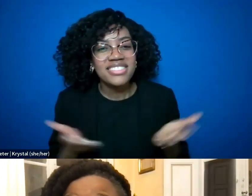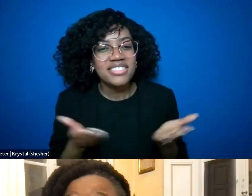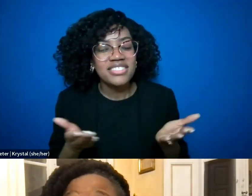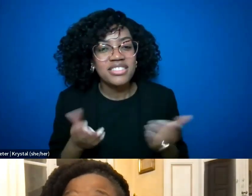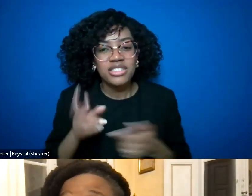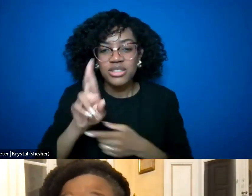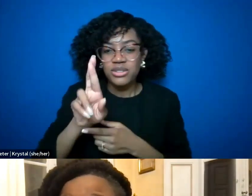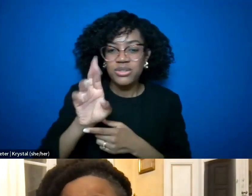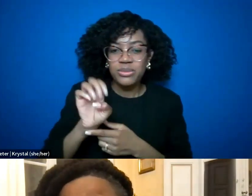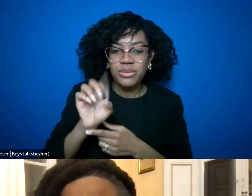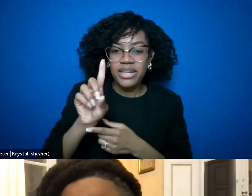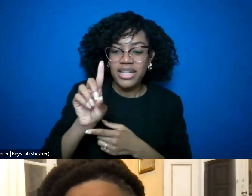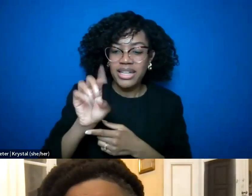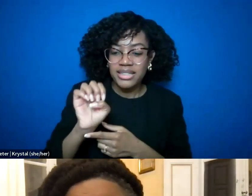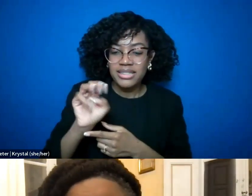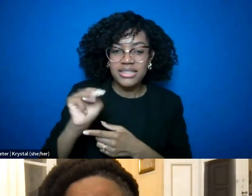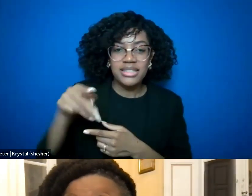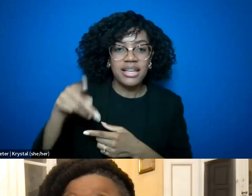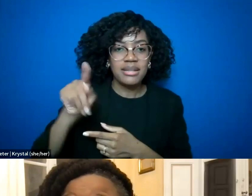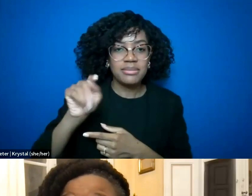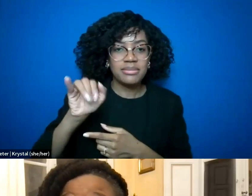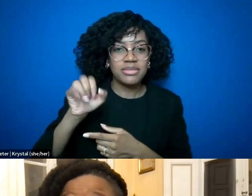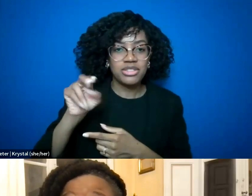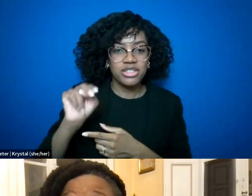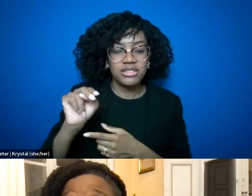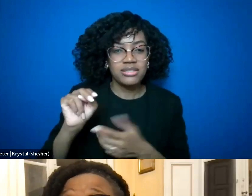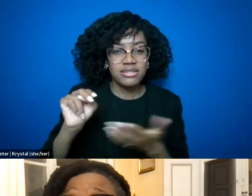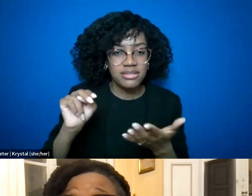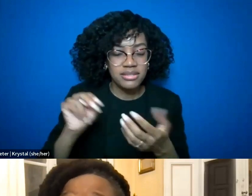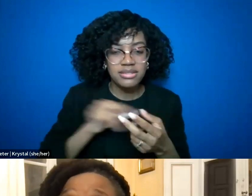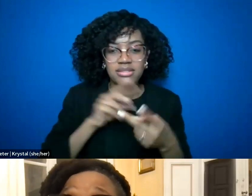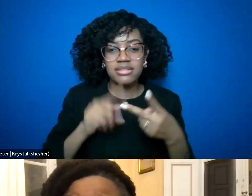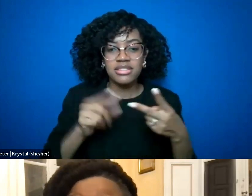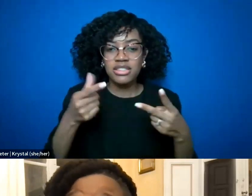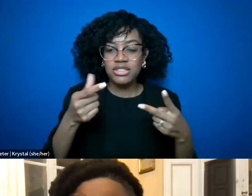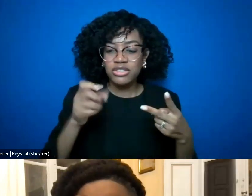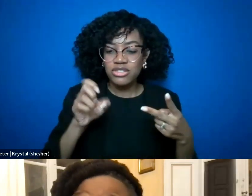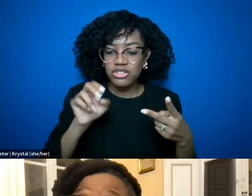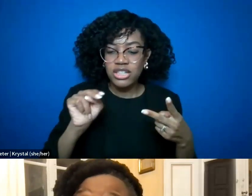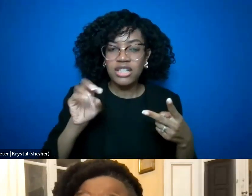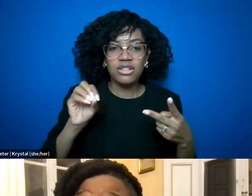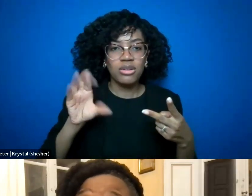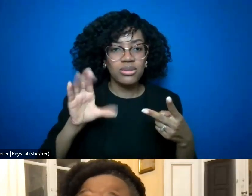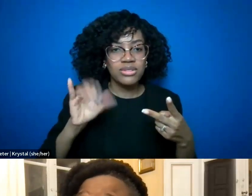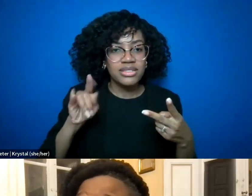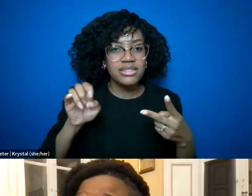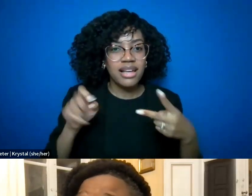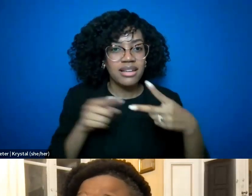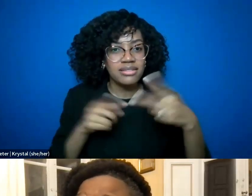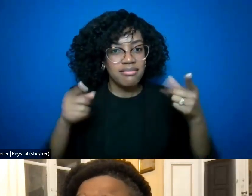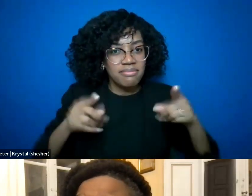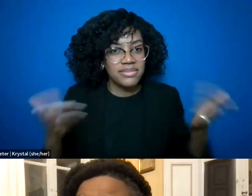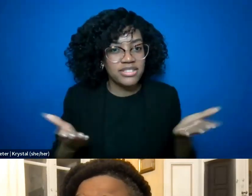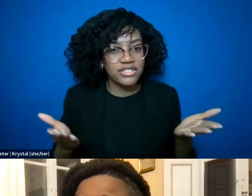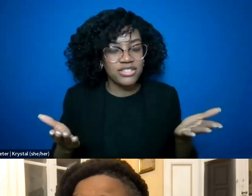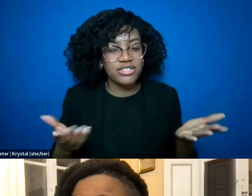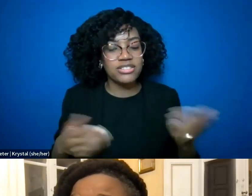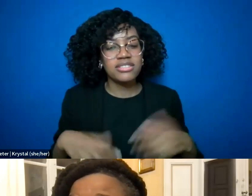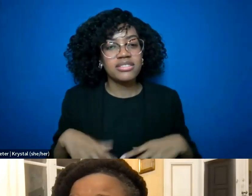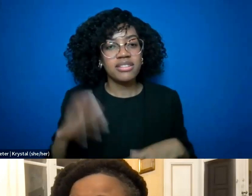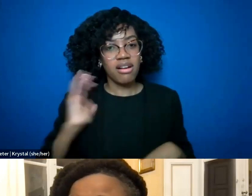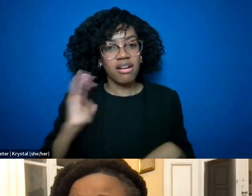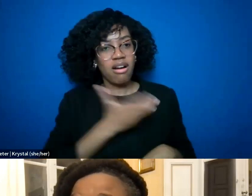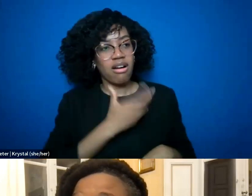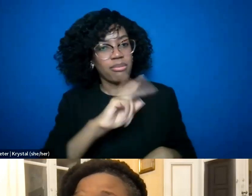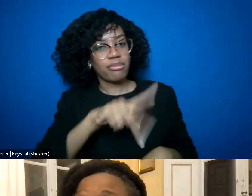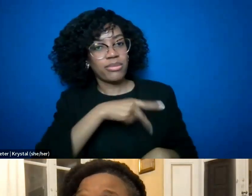was? What do they think genocide was? It is our own personal way in which